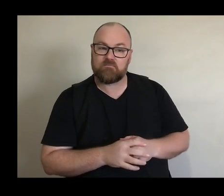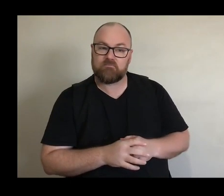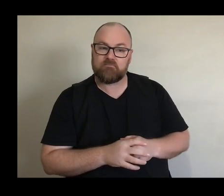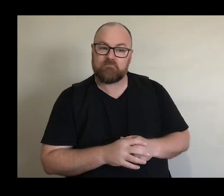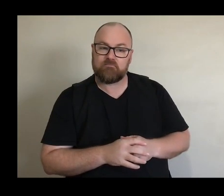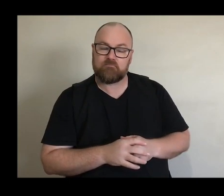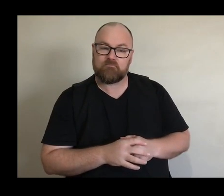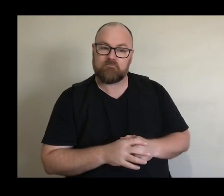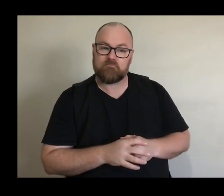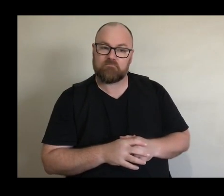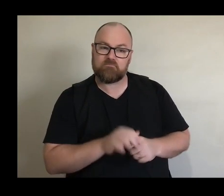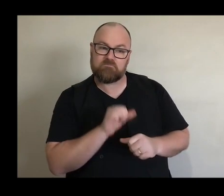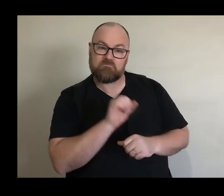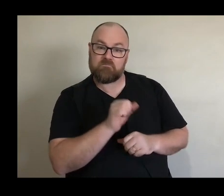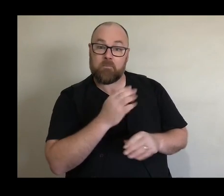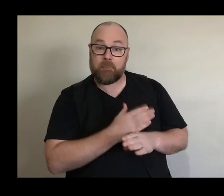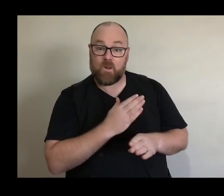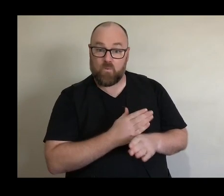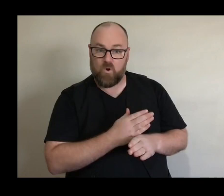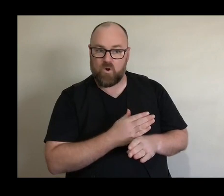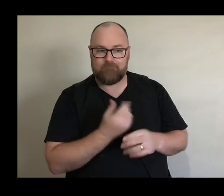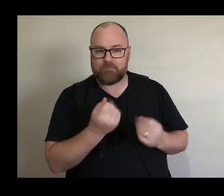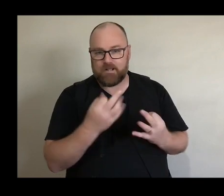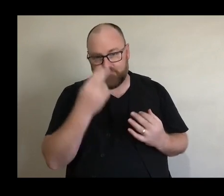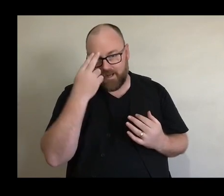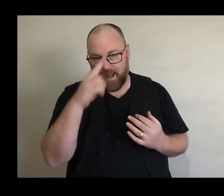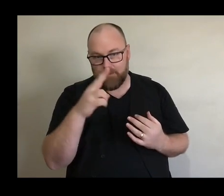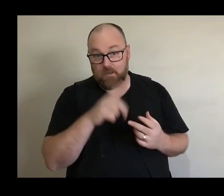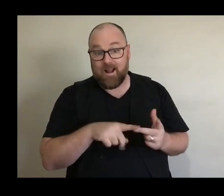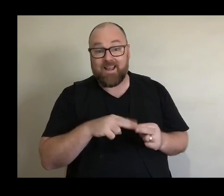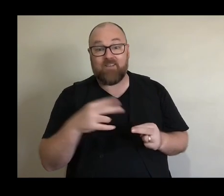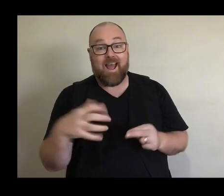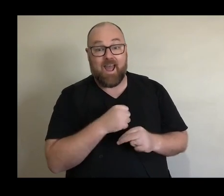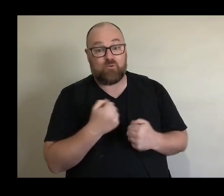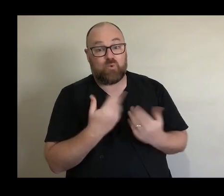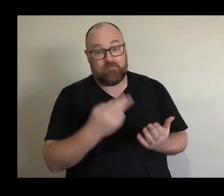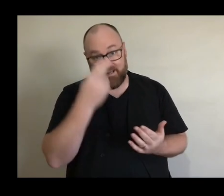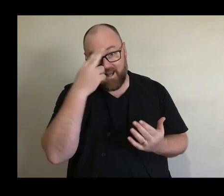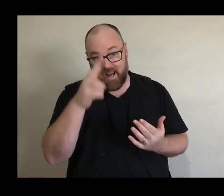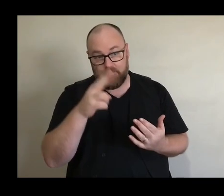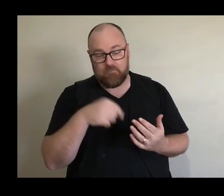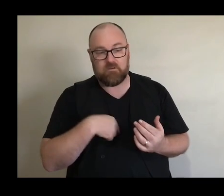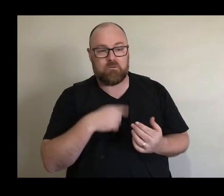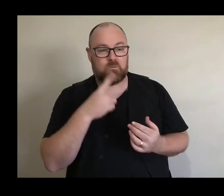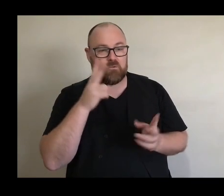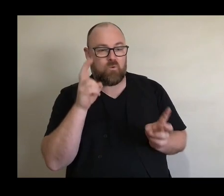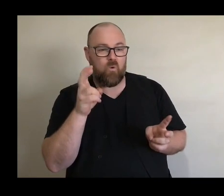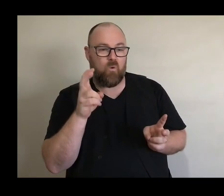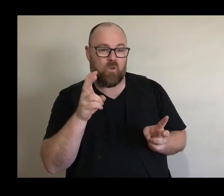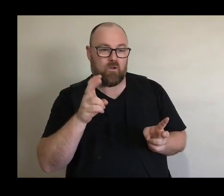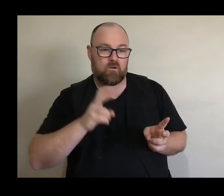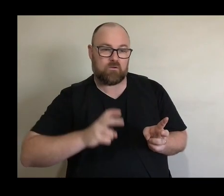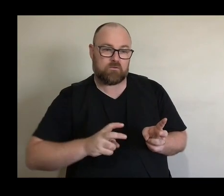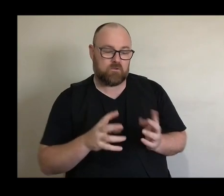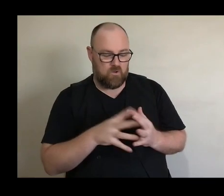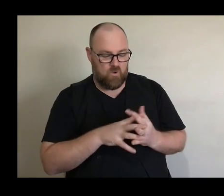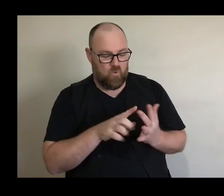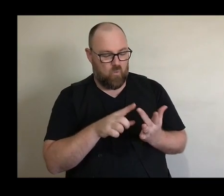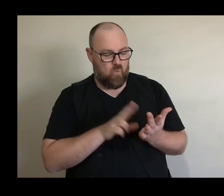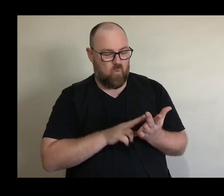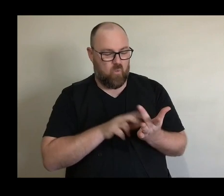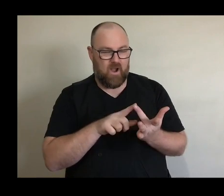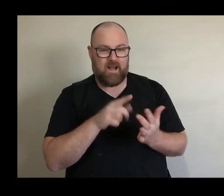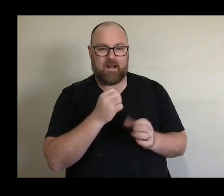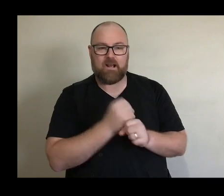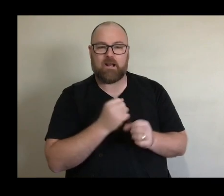work itself is untitled, but if it had to have a title, I would call it Wingara, which is a Wiradjuri word